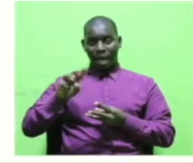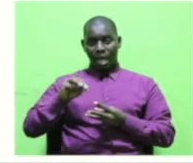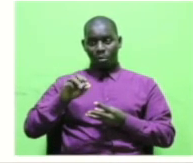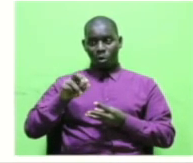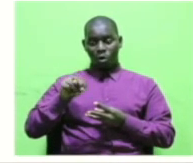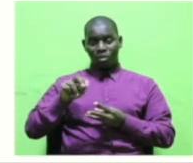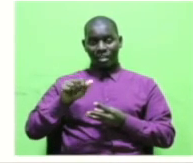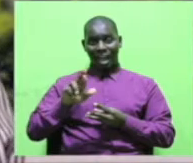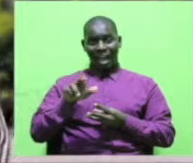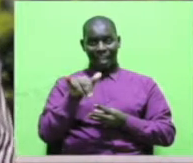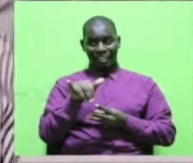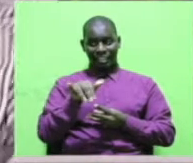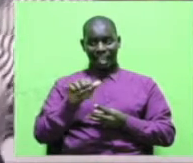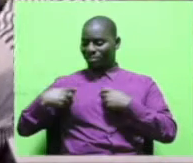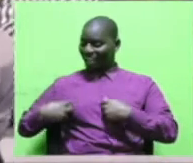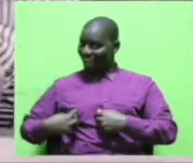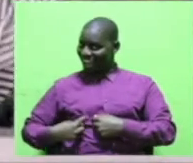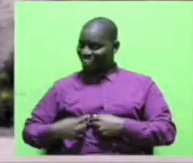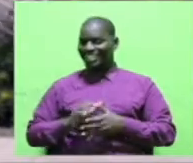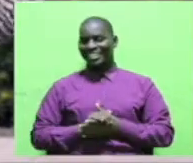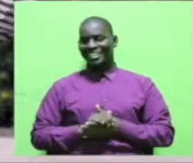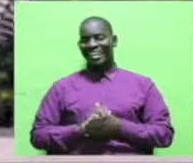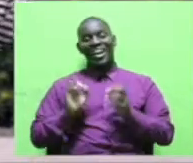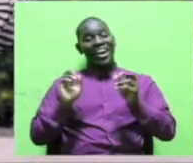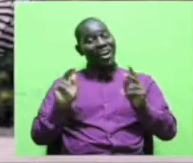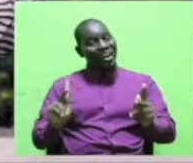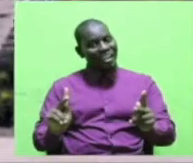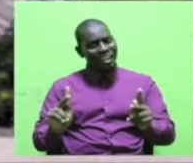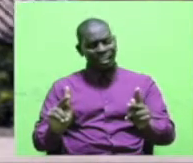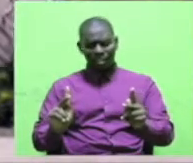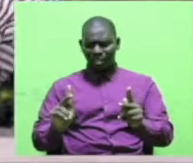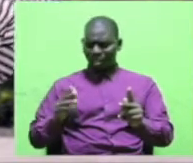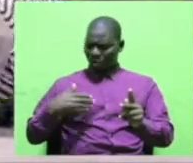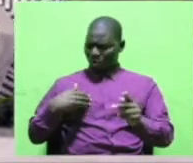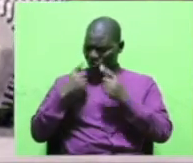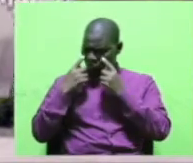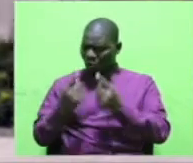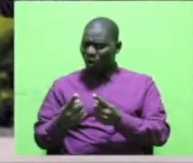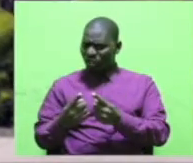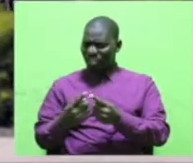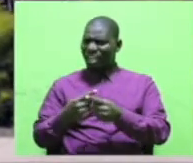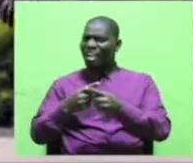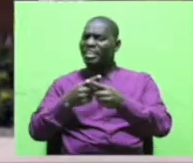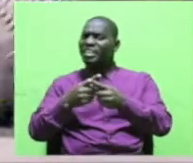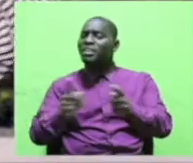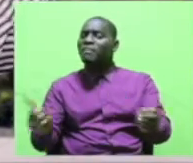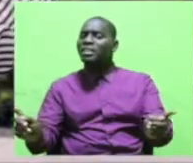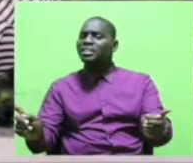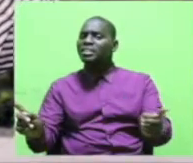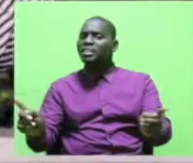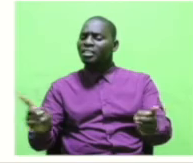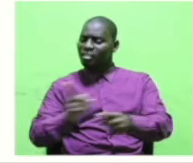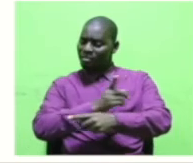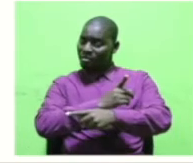the heart. Now let's take a look at different role of these blood